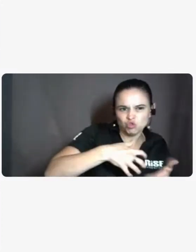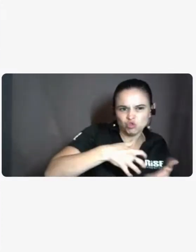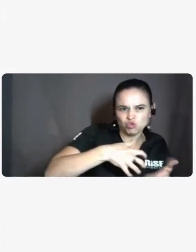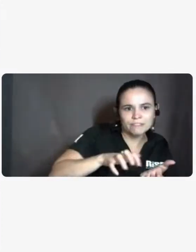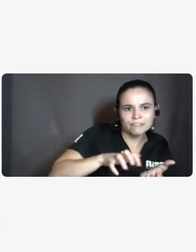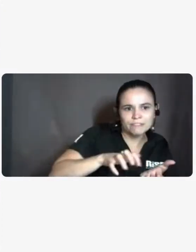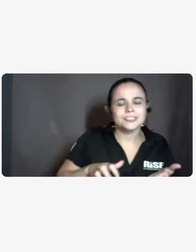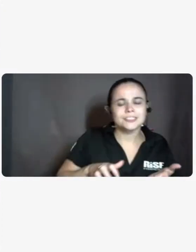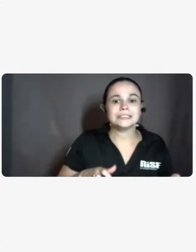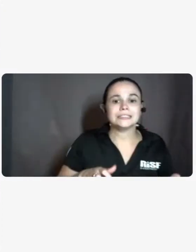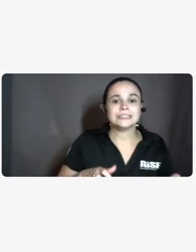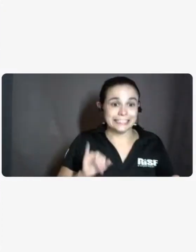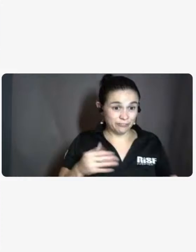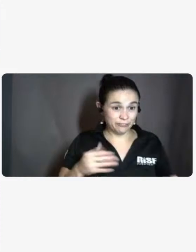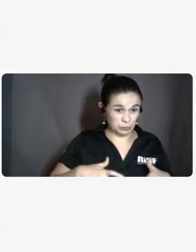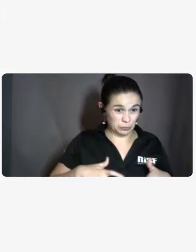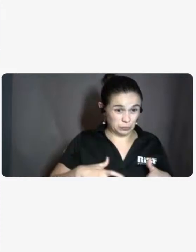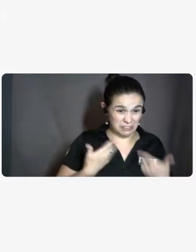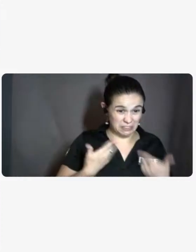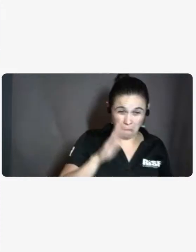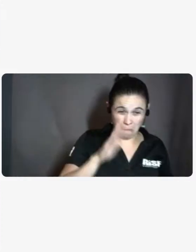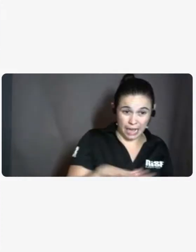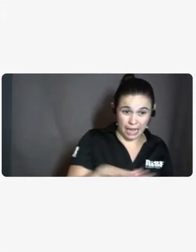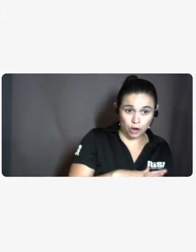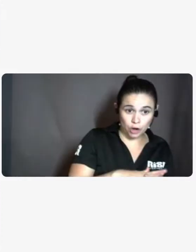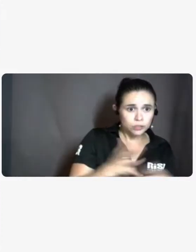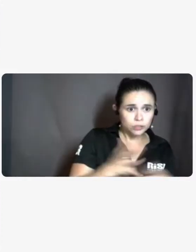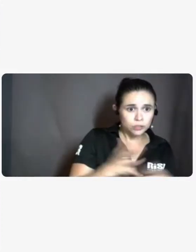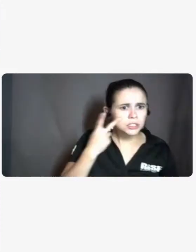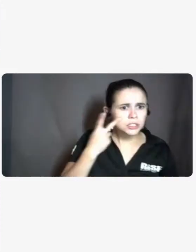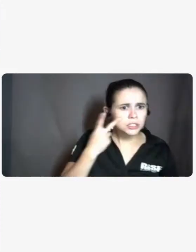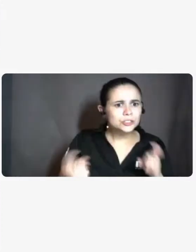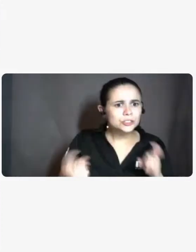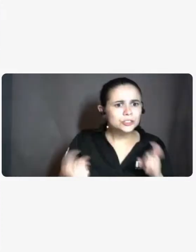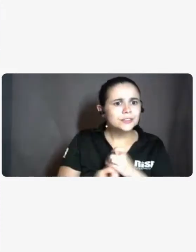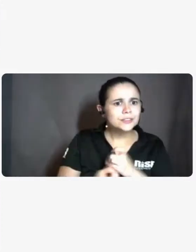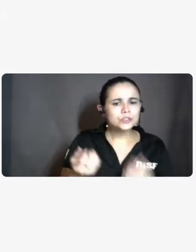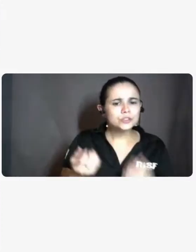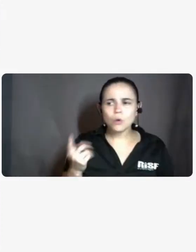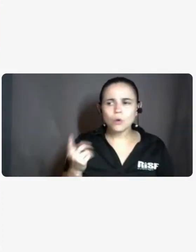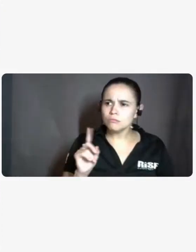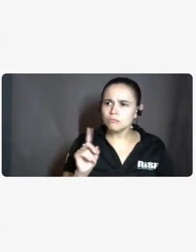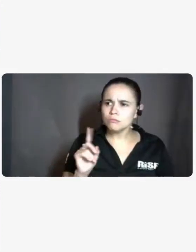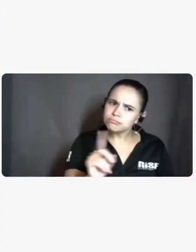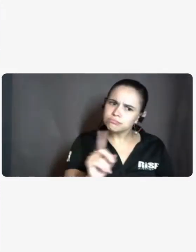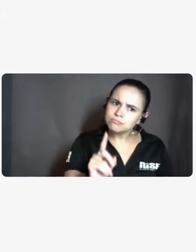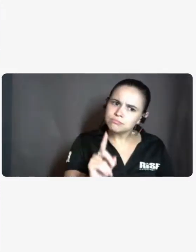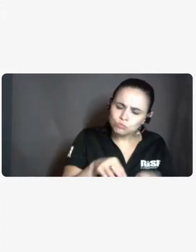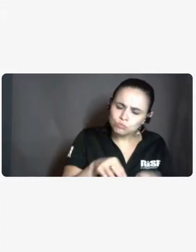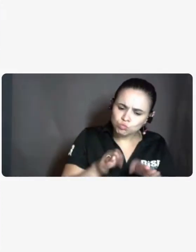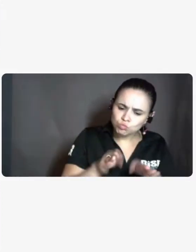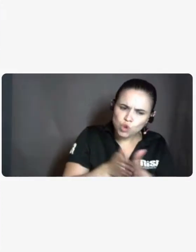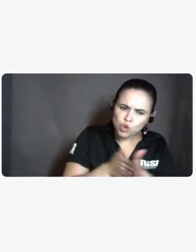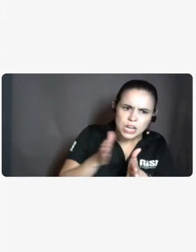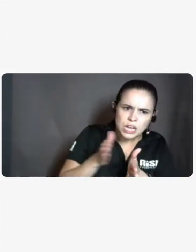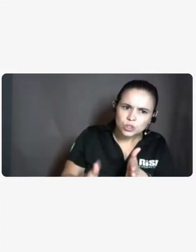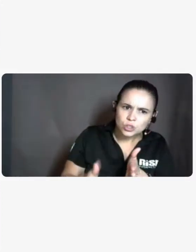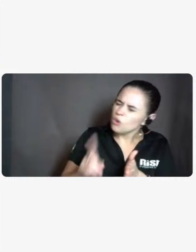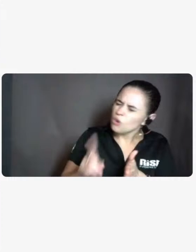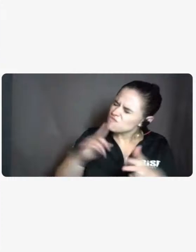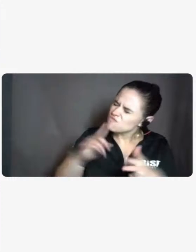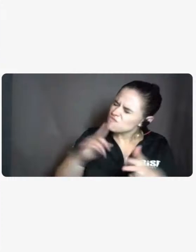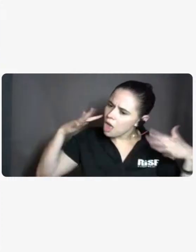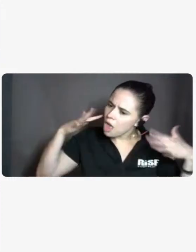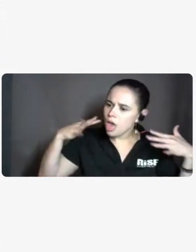the guy who is really loud doing work in his garage right next door, please cut it out. Your kids are